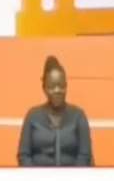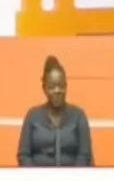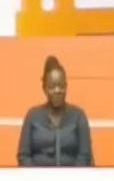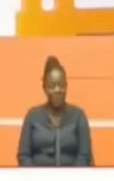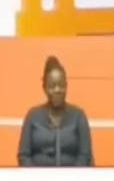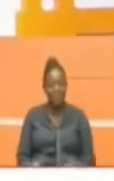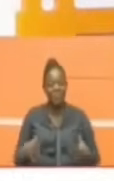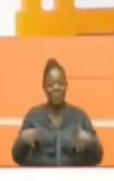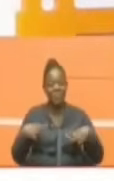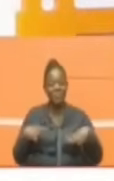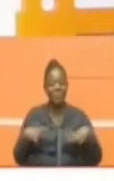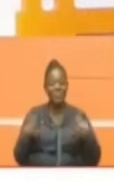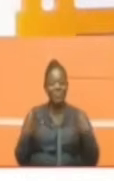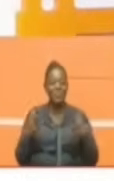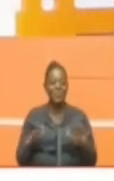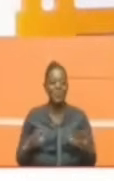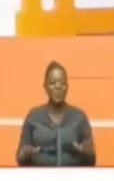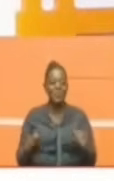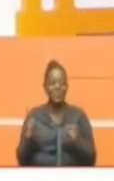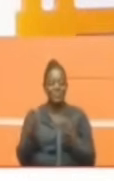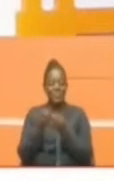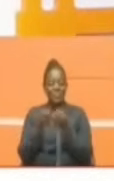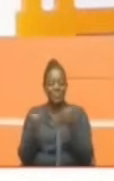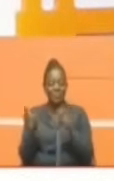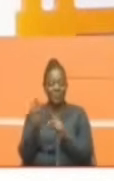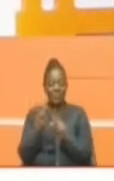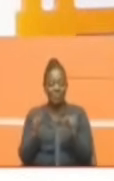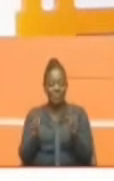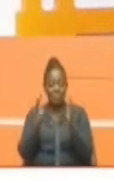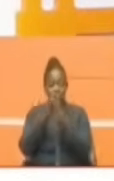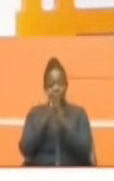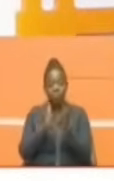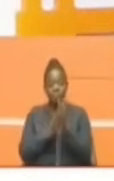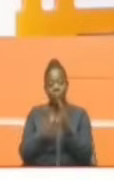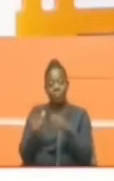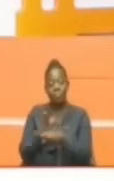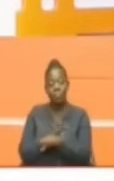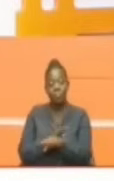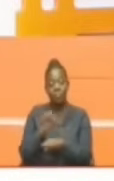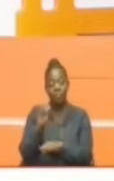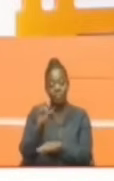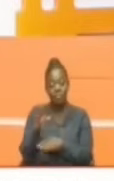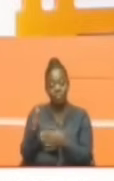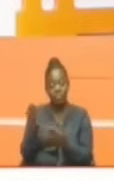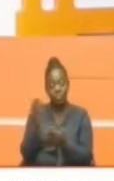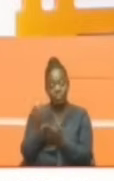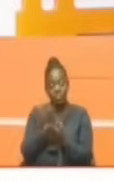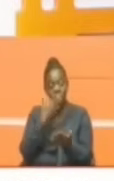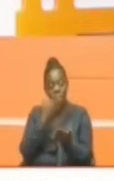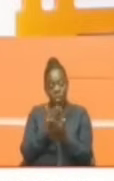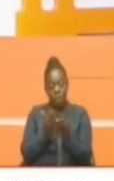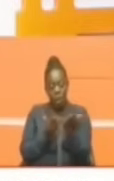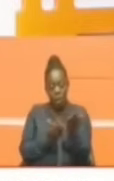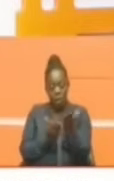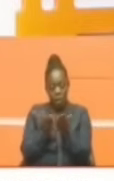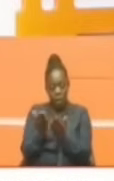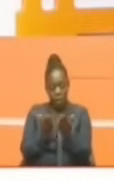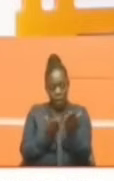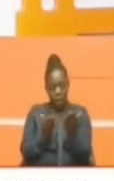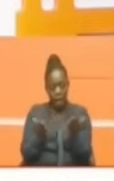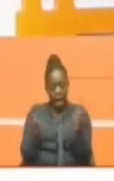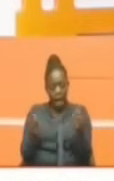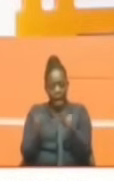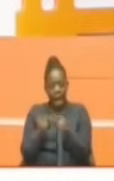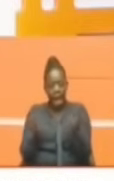Kulika yomu kumula moko, nga abantu wanji bacha atendeza Bukede TV One, olwe mpeleza ya fe yomu lembe,